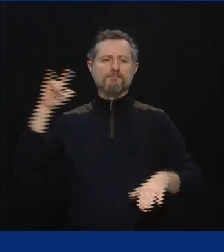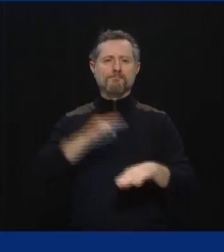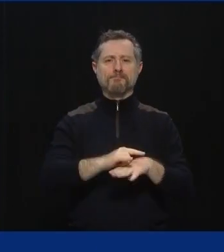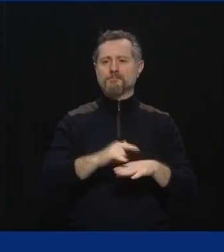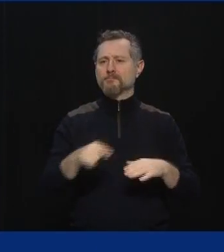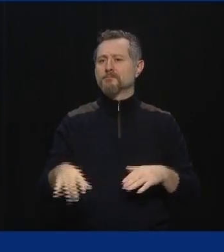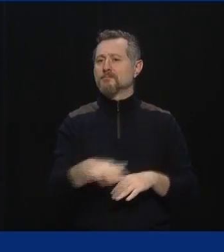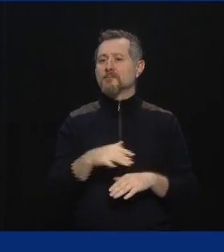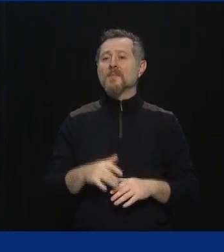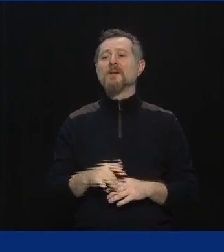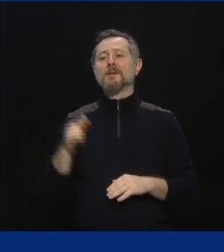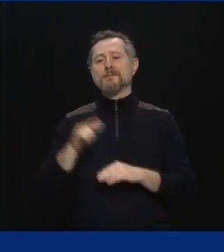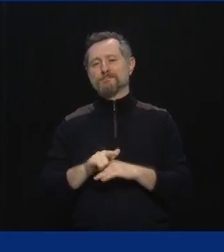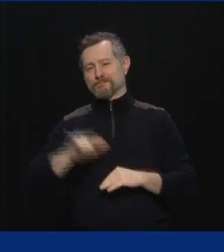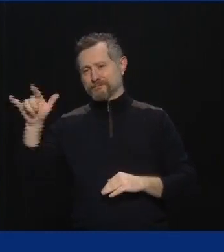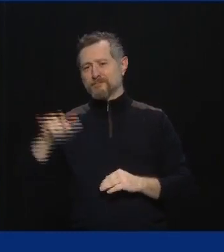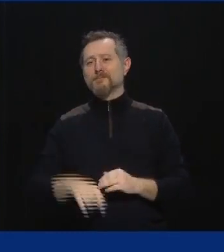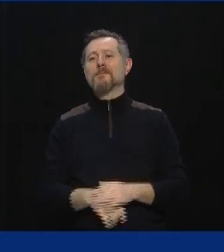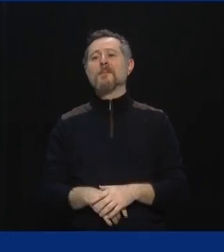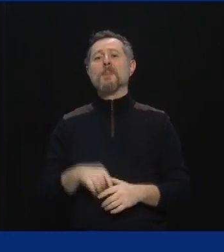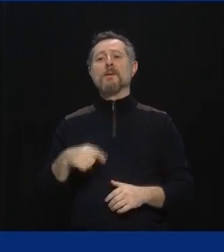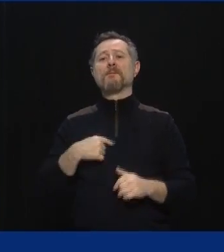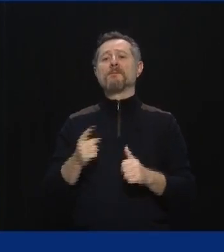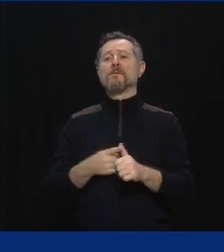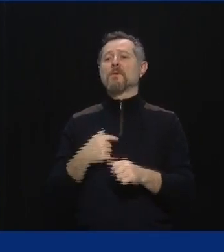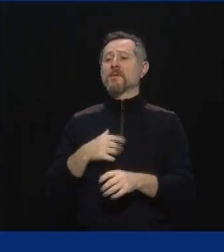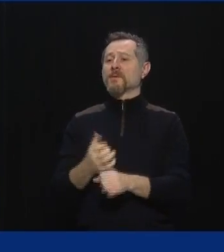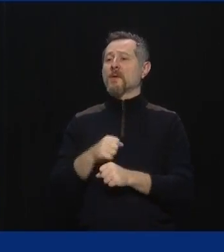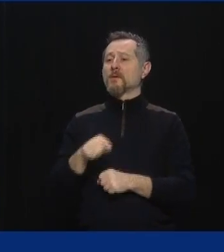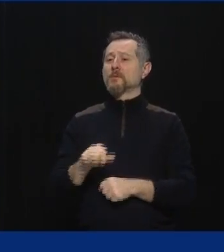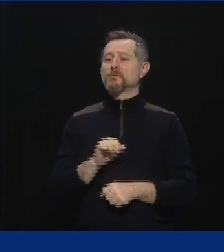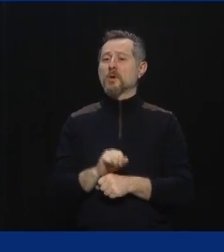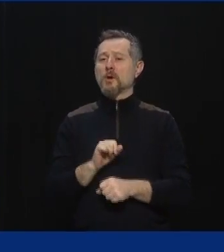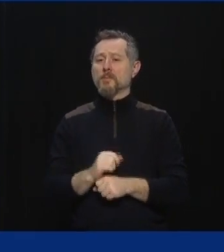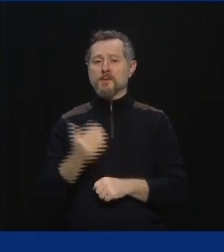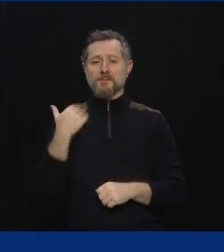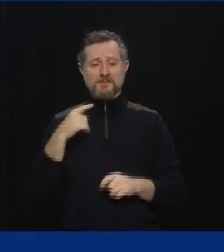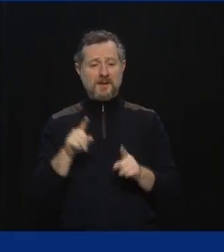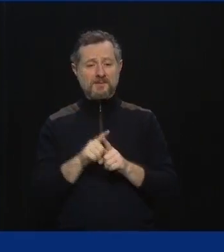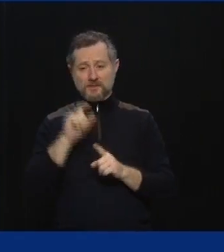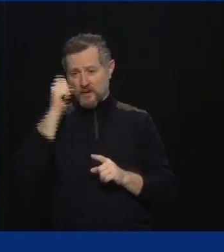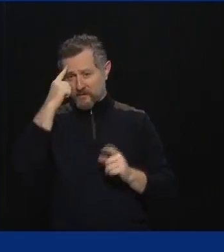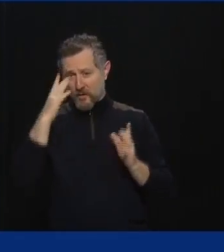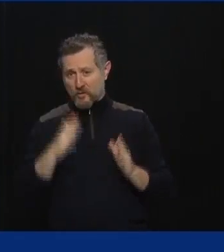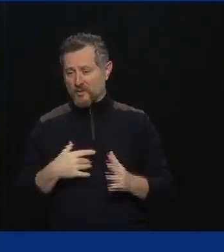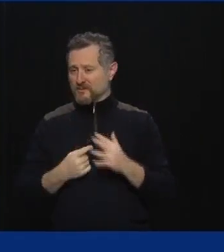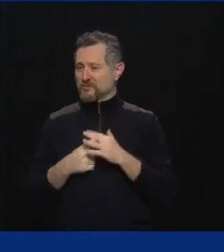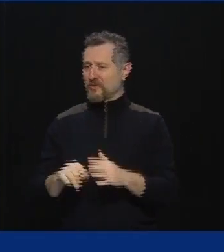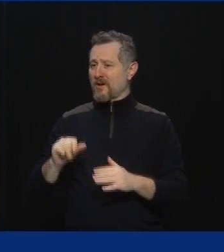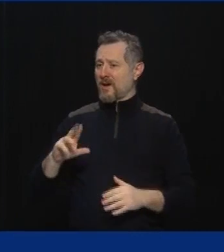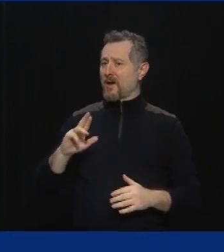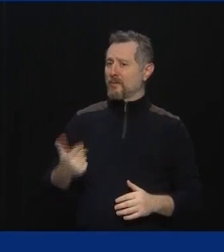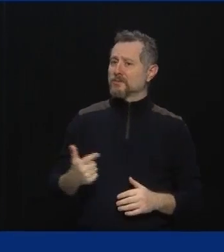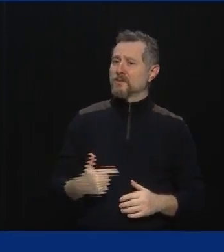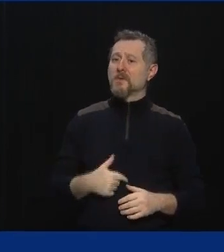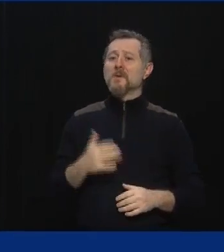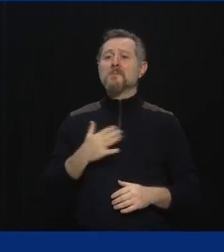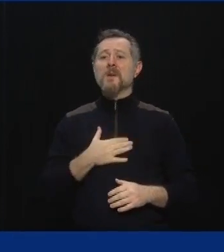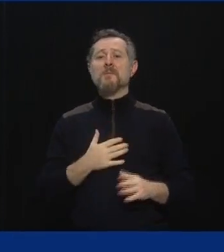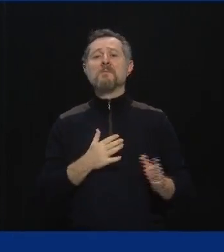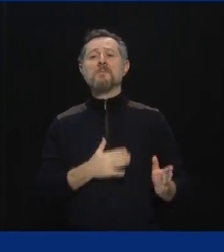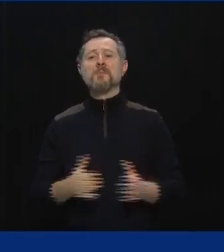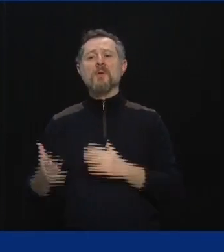first landed in this job, is how I'll say it, I landed in this job at the end of August, I wanted to see a whole scope of all